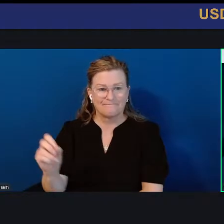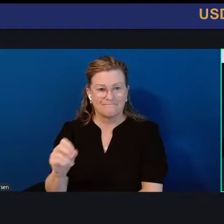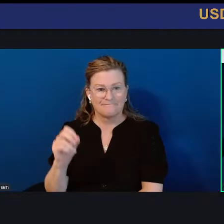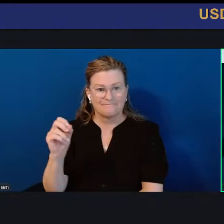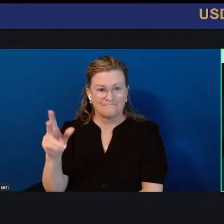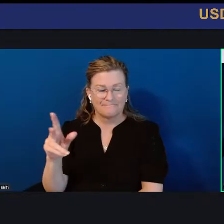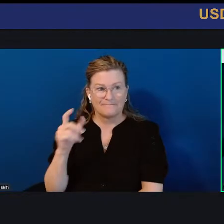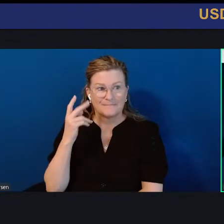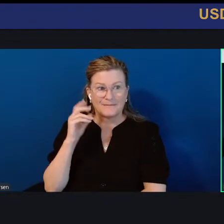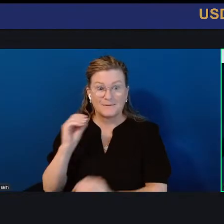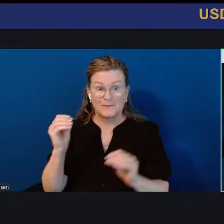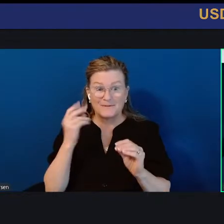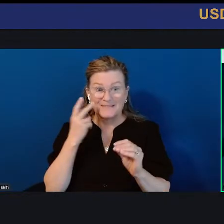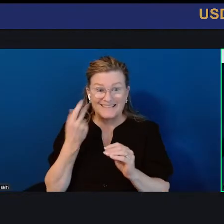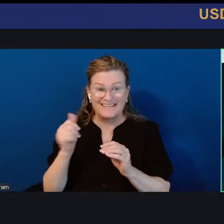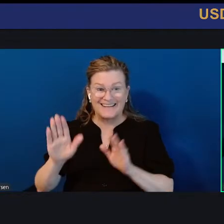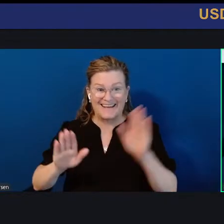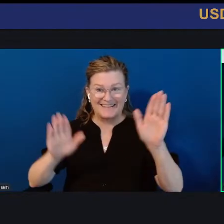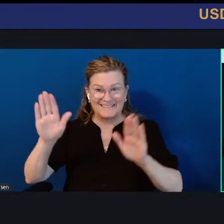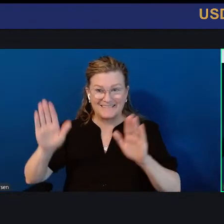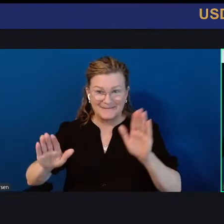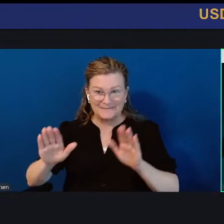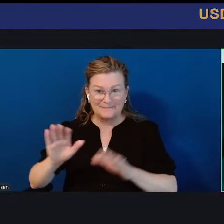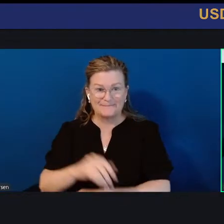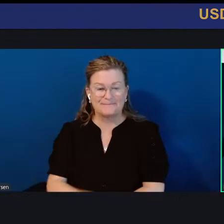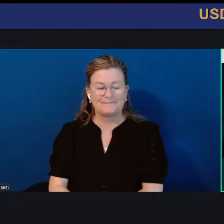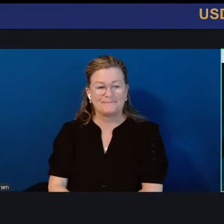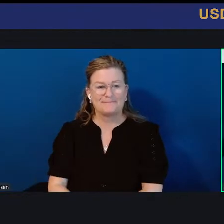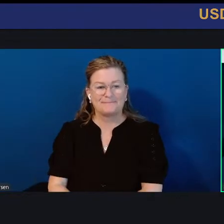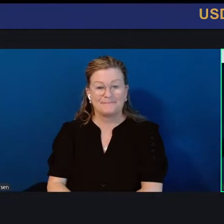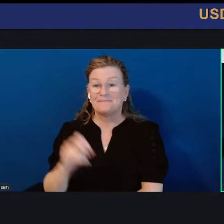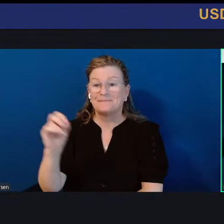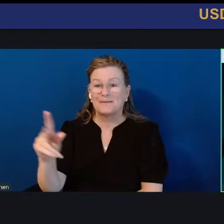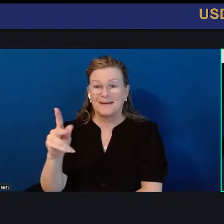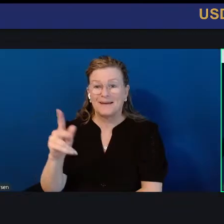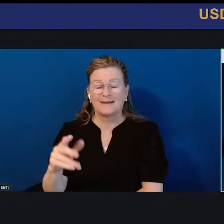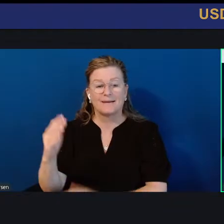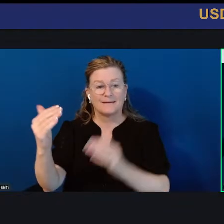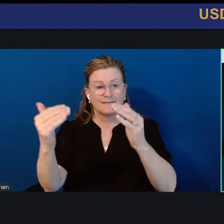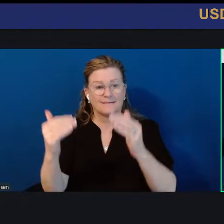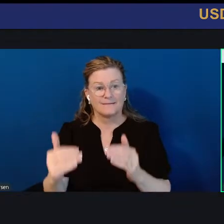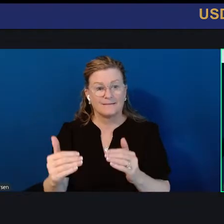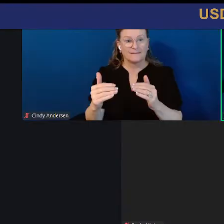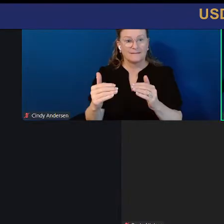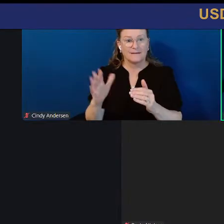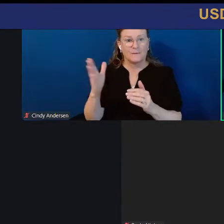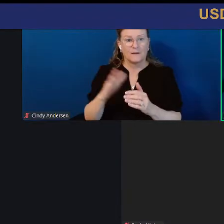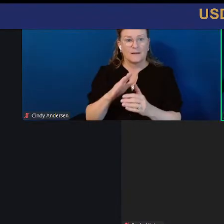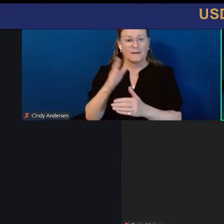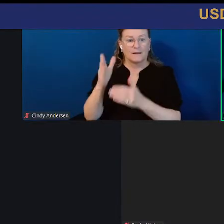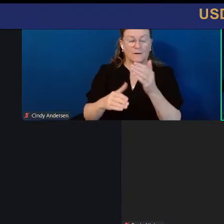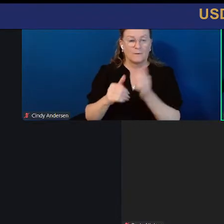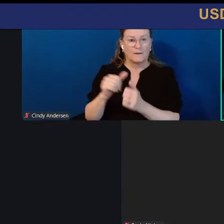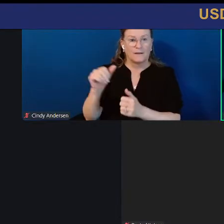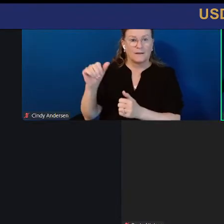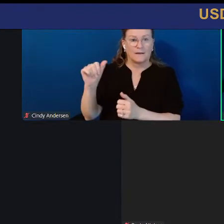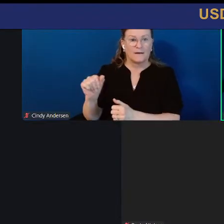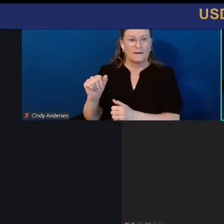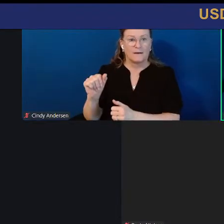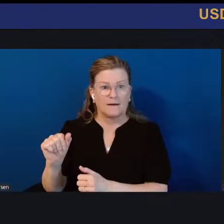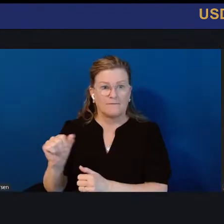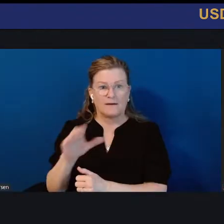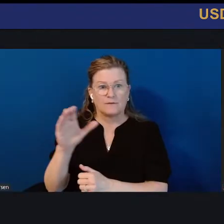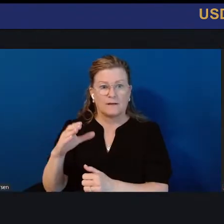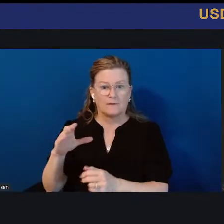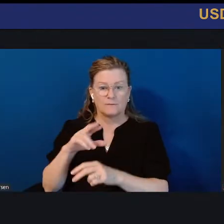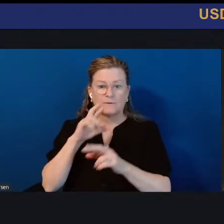I'm not seeing any hands. All right, and then we will conclude with the advisory report. Superintendent